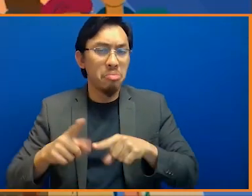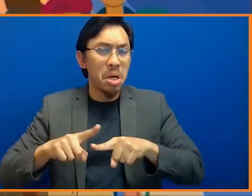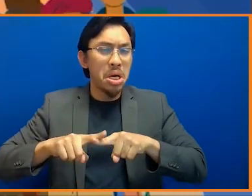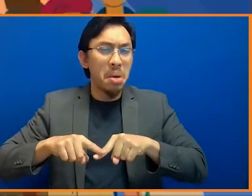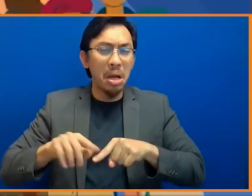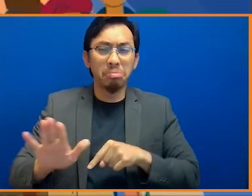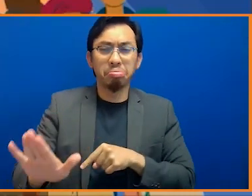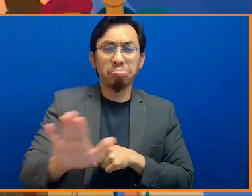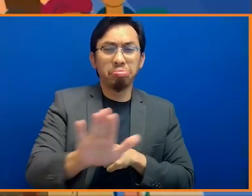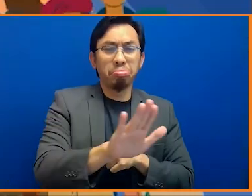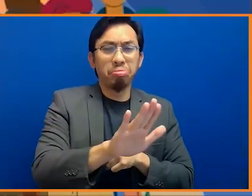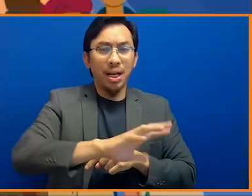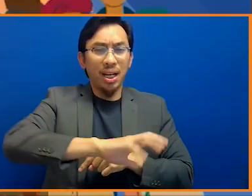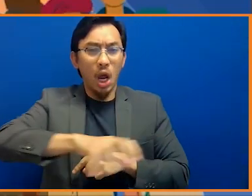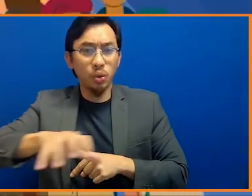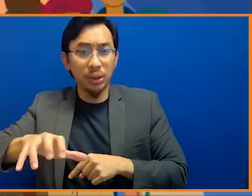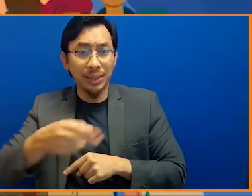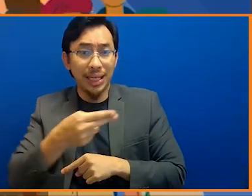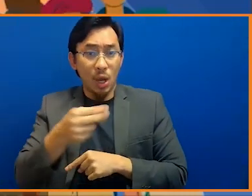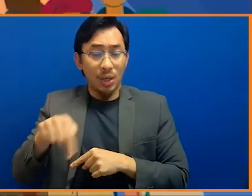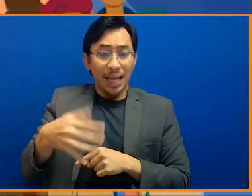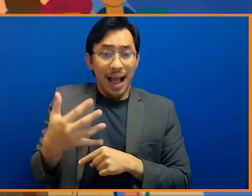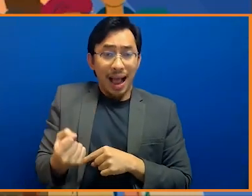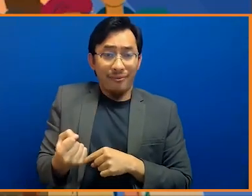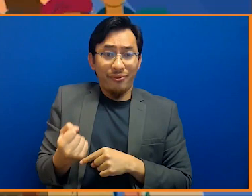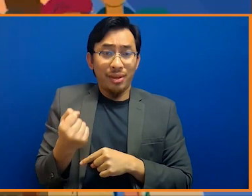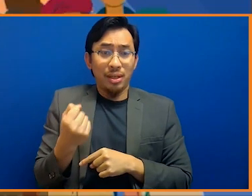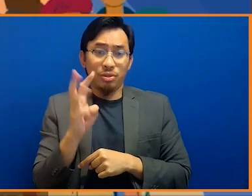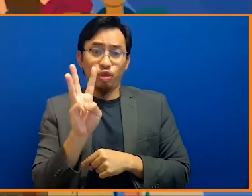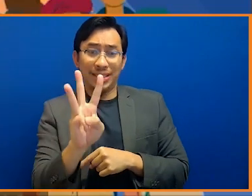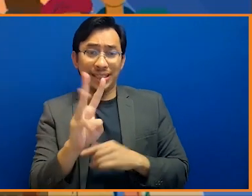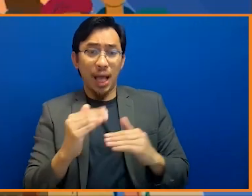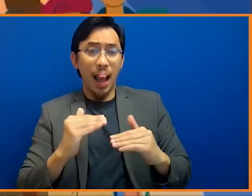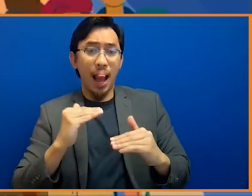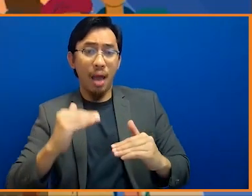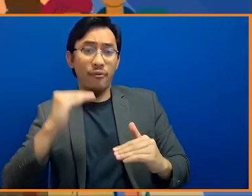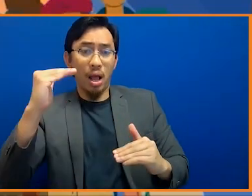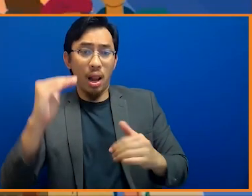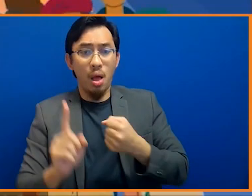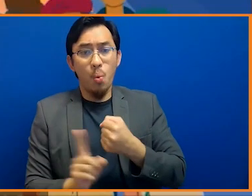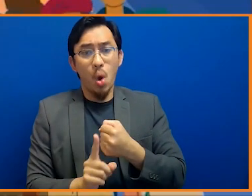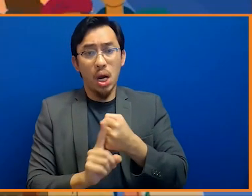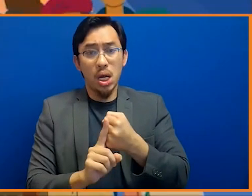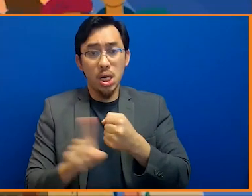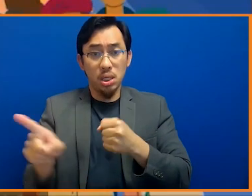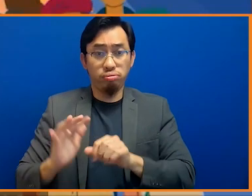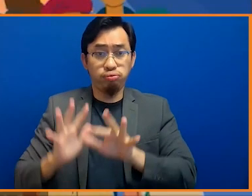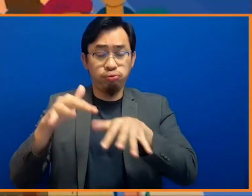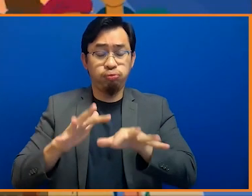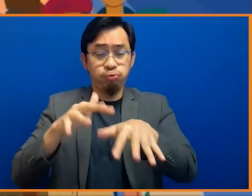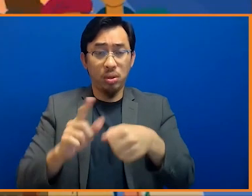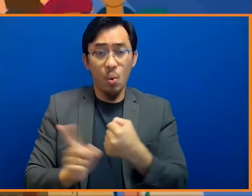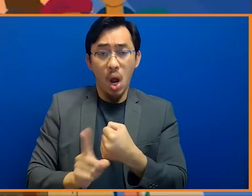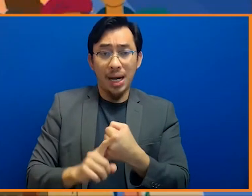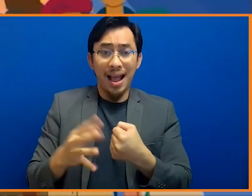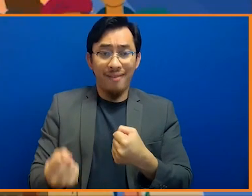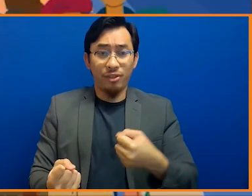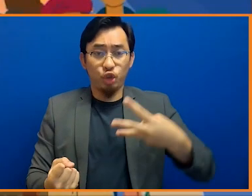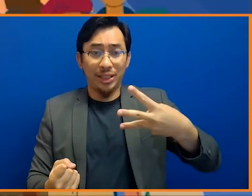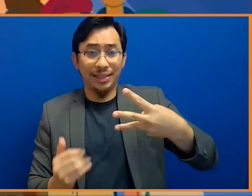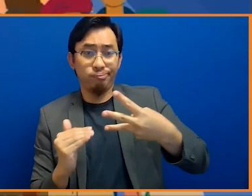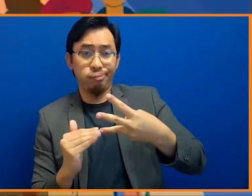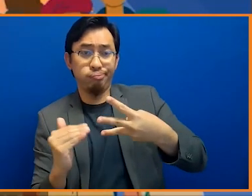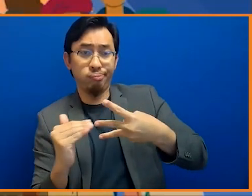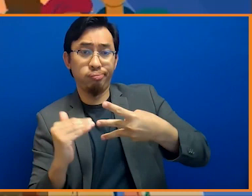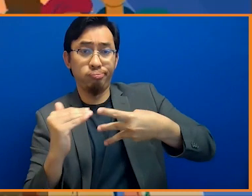countries. In Indonesia, we have 3 levels of warning for the tsunami early warning system after